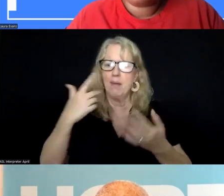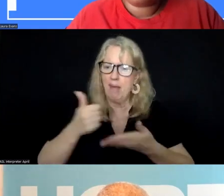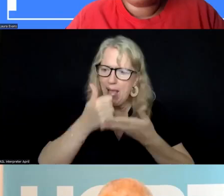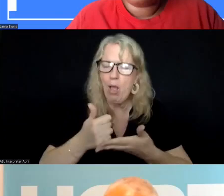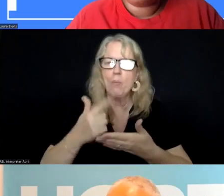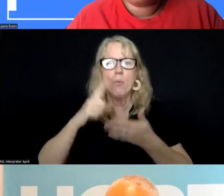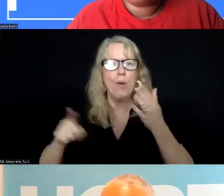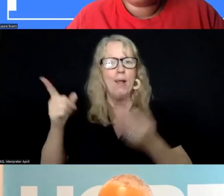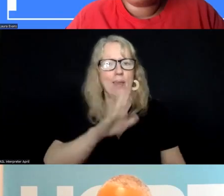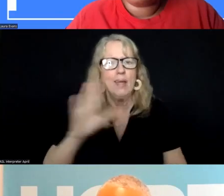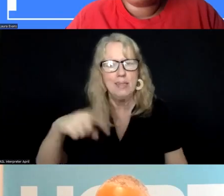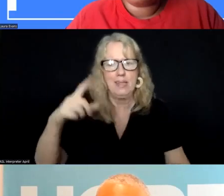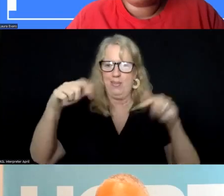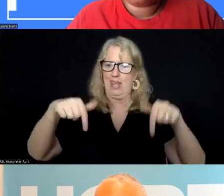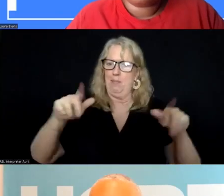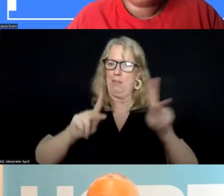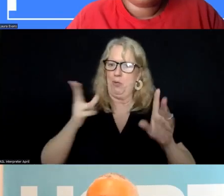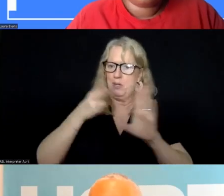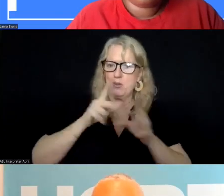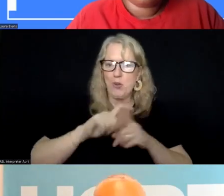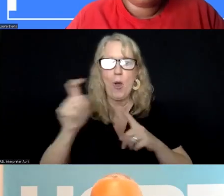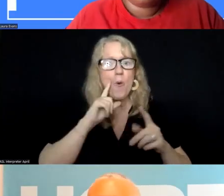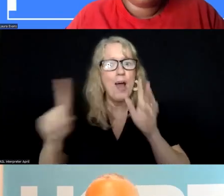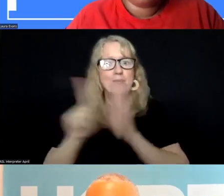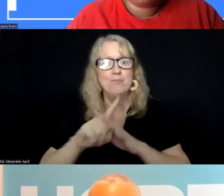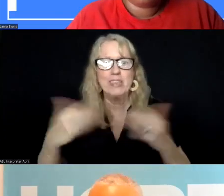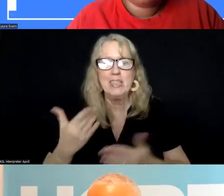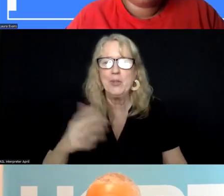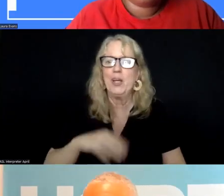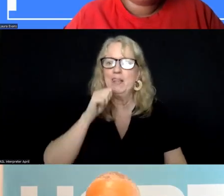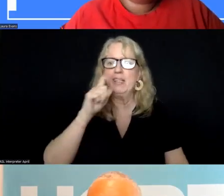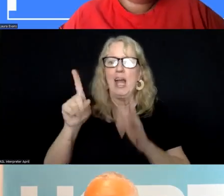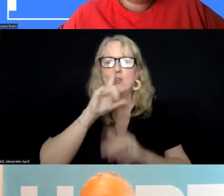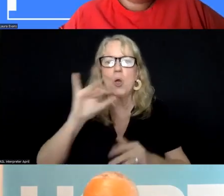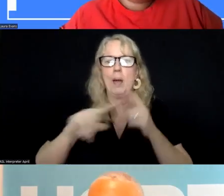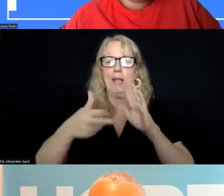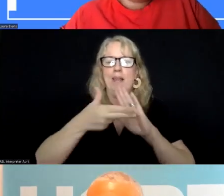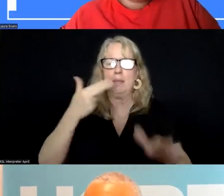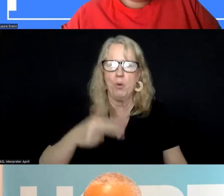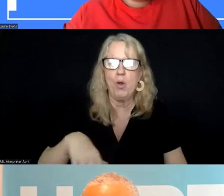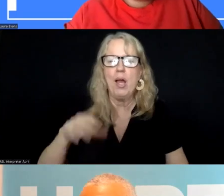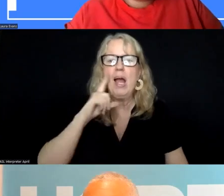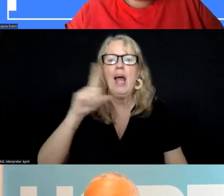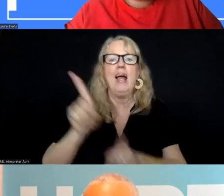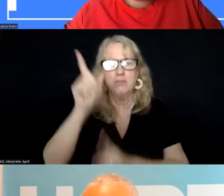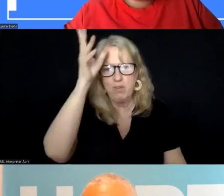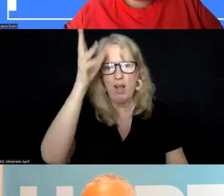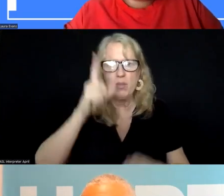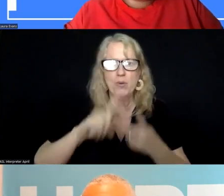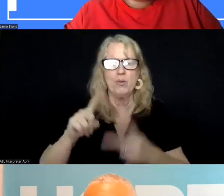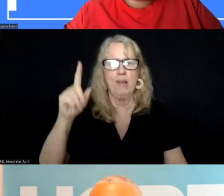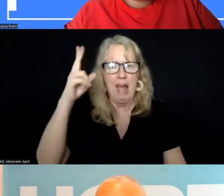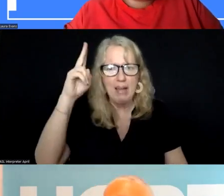exactly what the people on this call are doing. When I come to this work, I don't come to this work with that label CEO. I come to this work as a father, as an